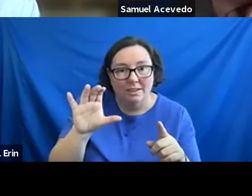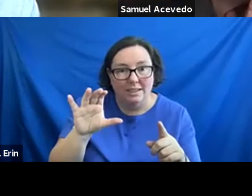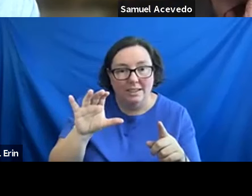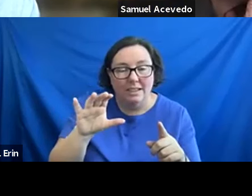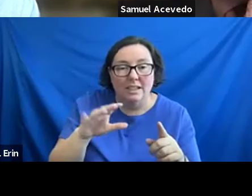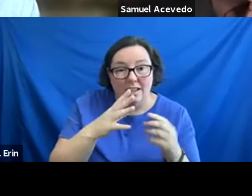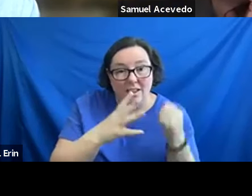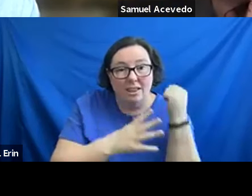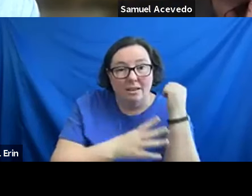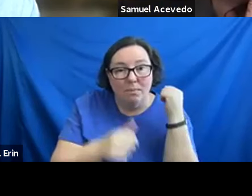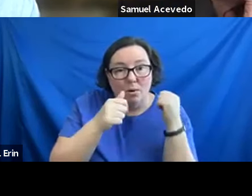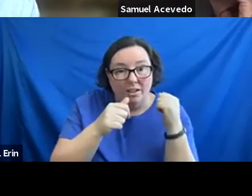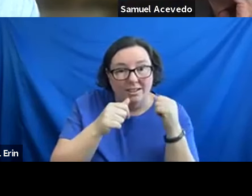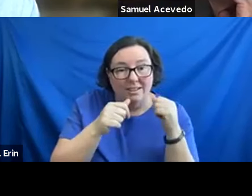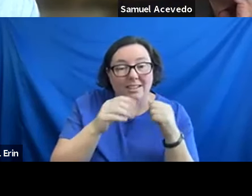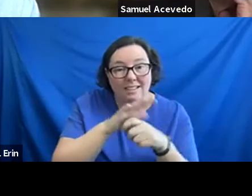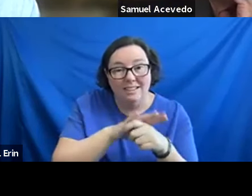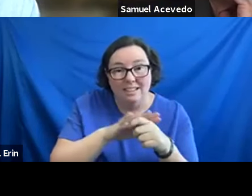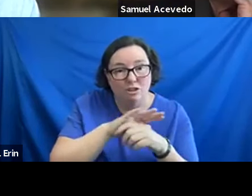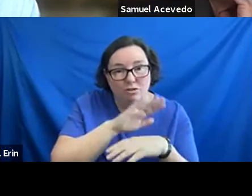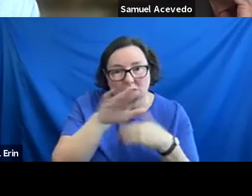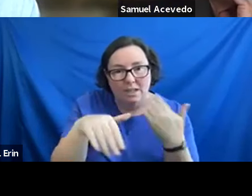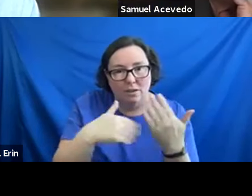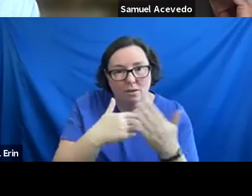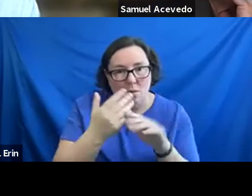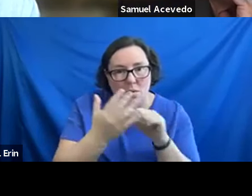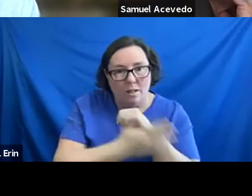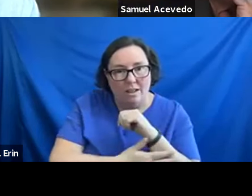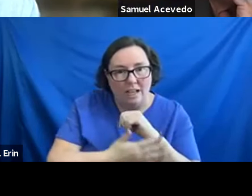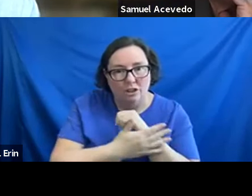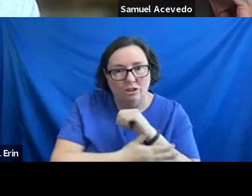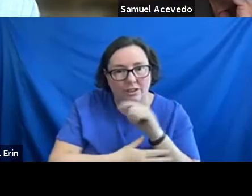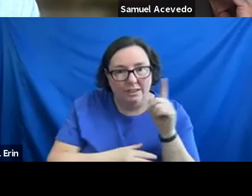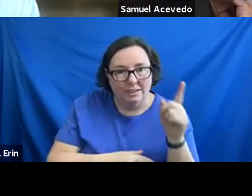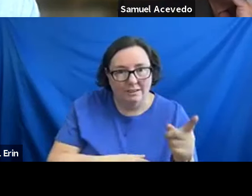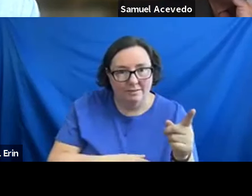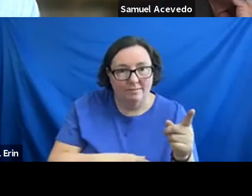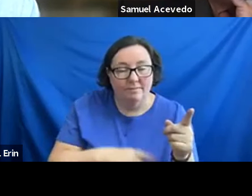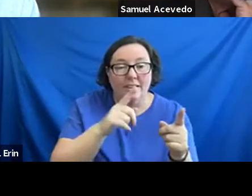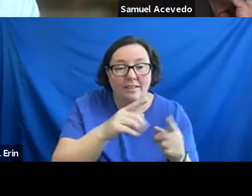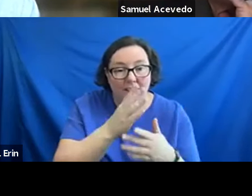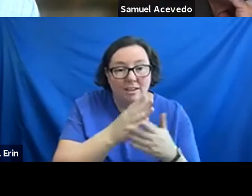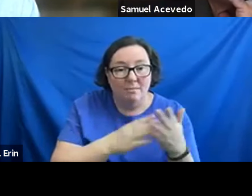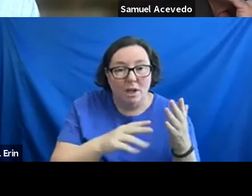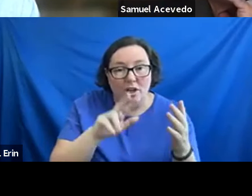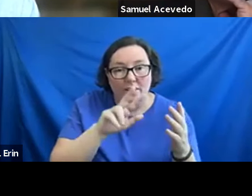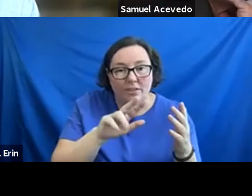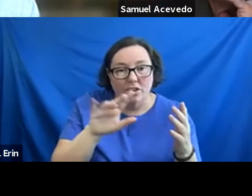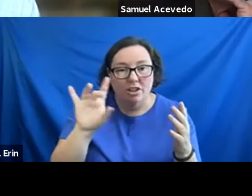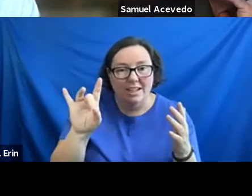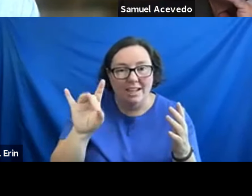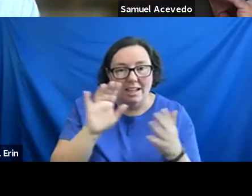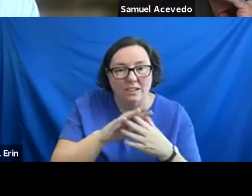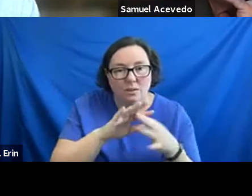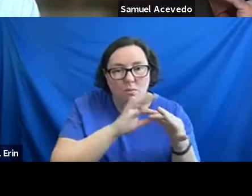congressional district in the entire country. And they are part of 38 school